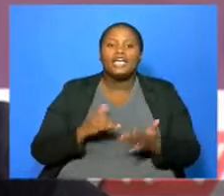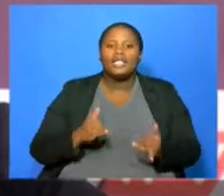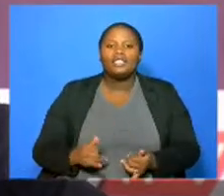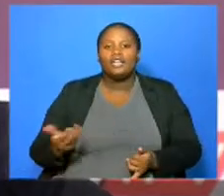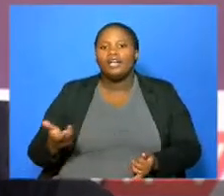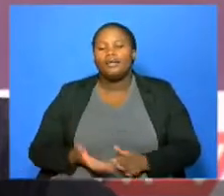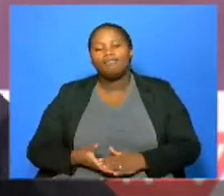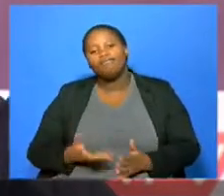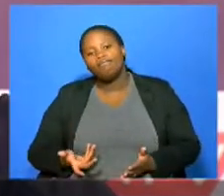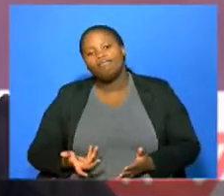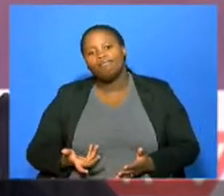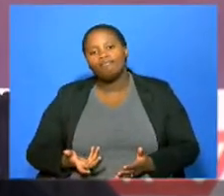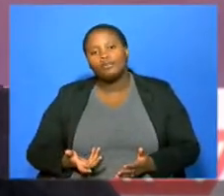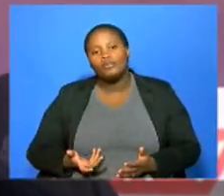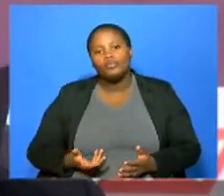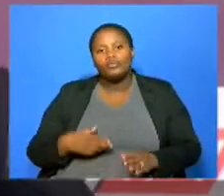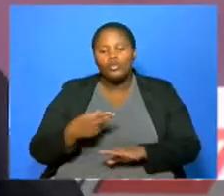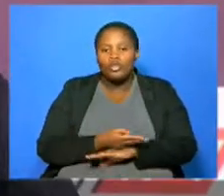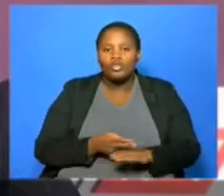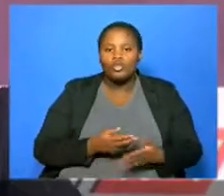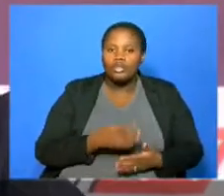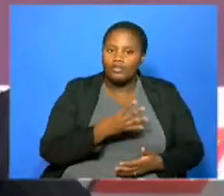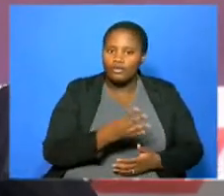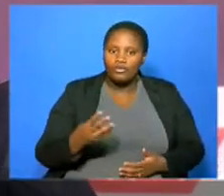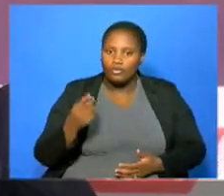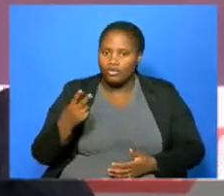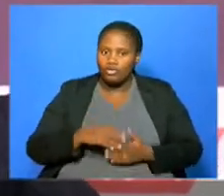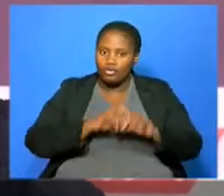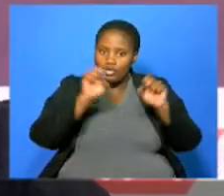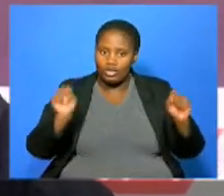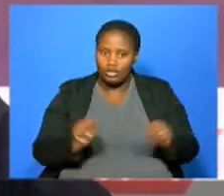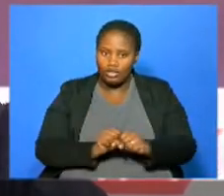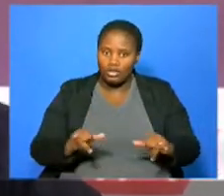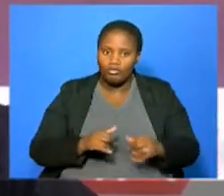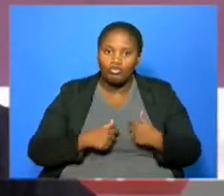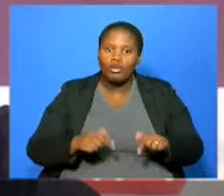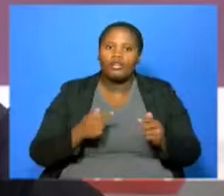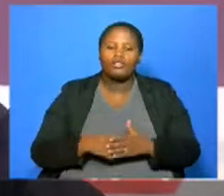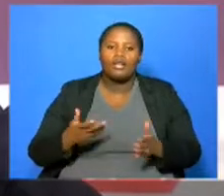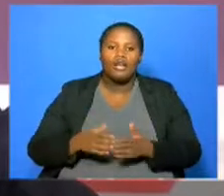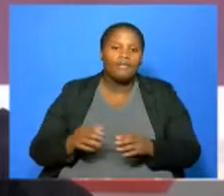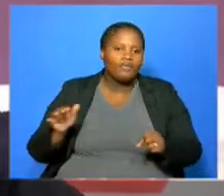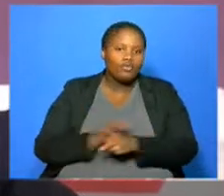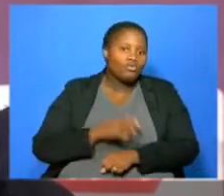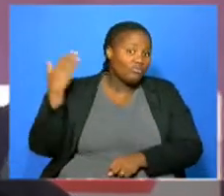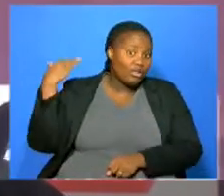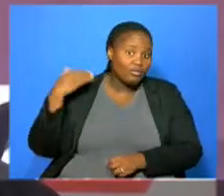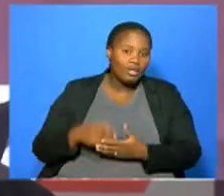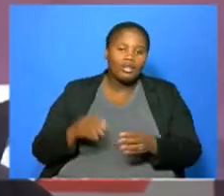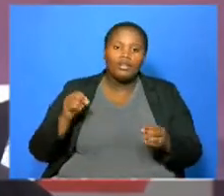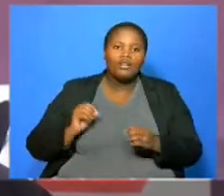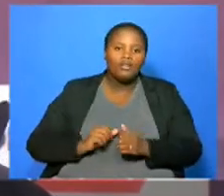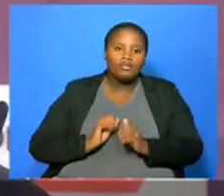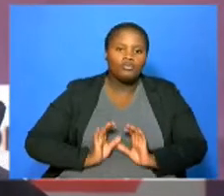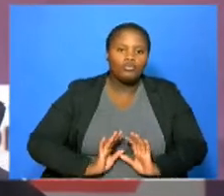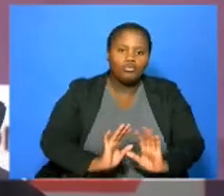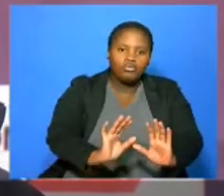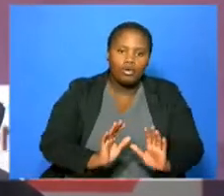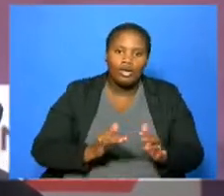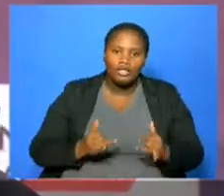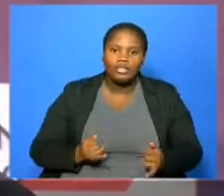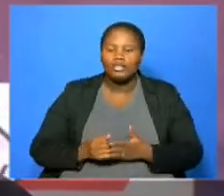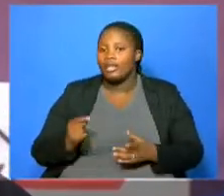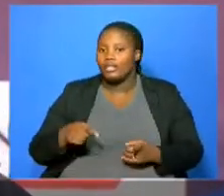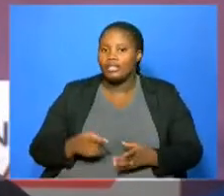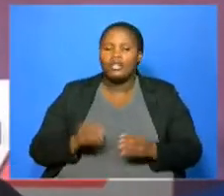also reverted to our diamond 4-4-2 and tried to push the fullbacks forward as much as we could, and that worked for us. We put a lot of